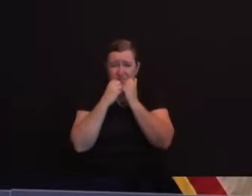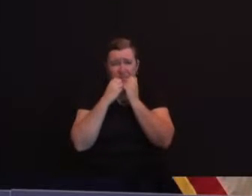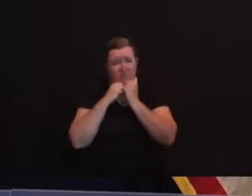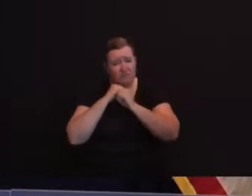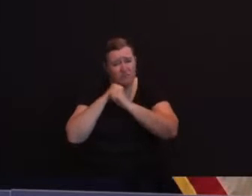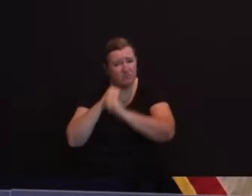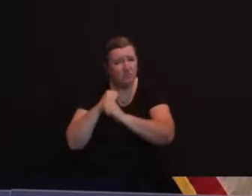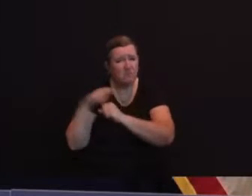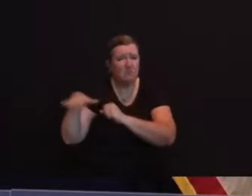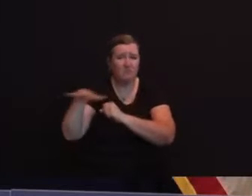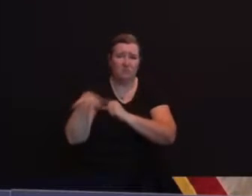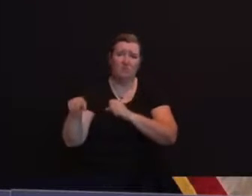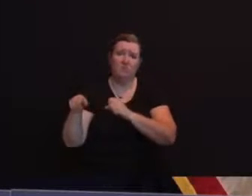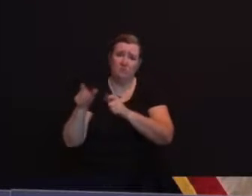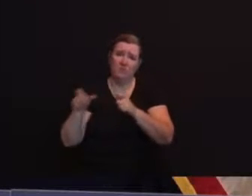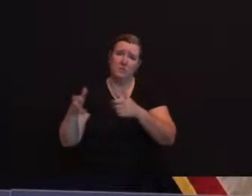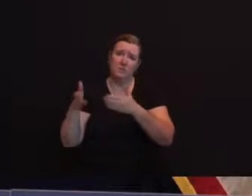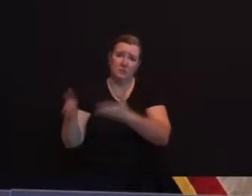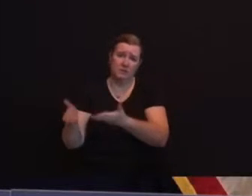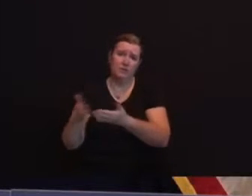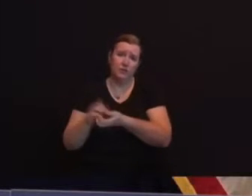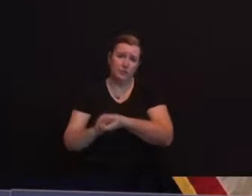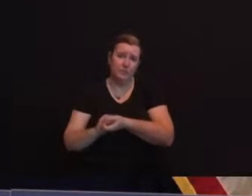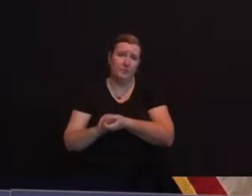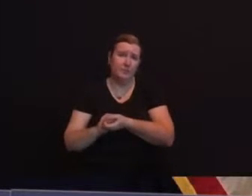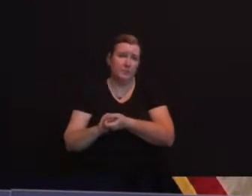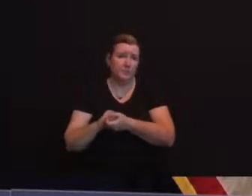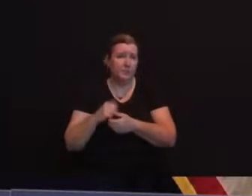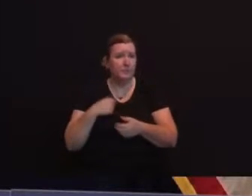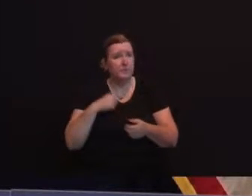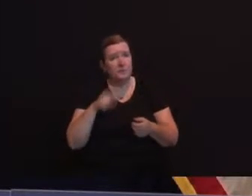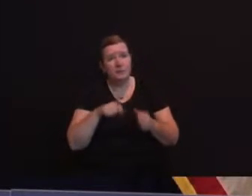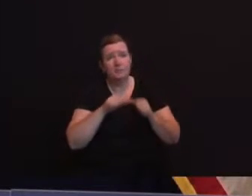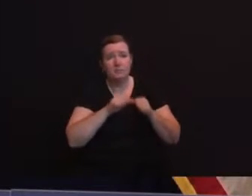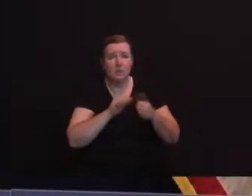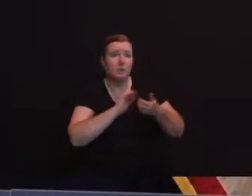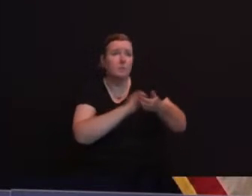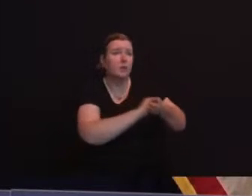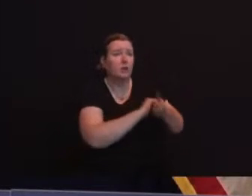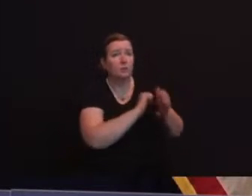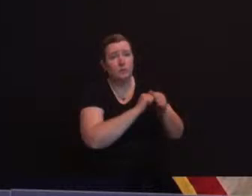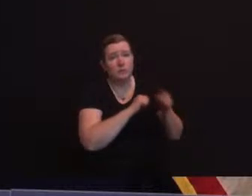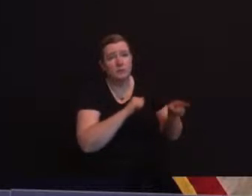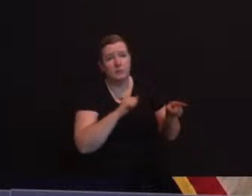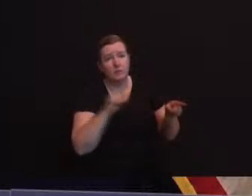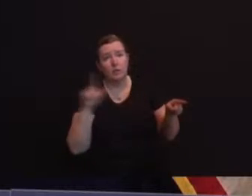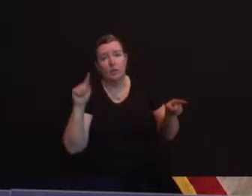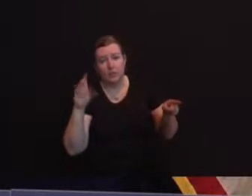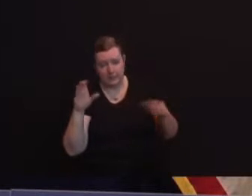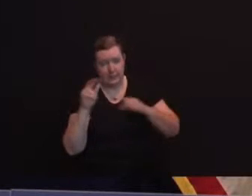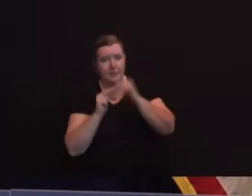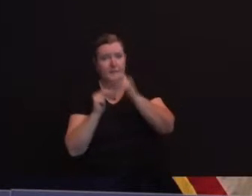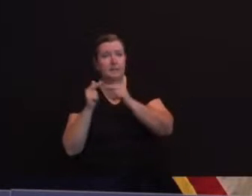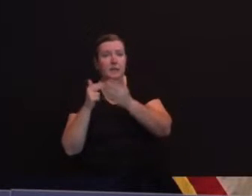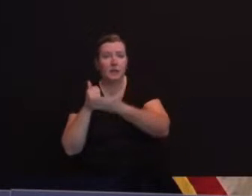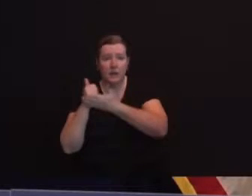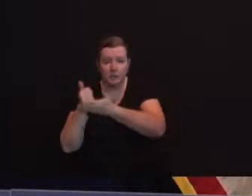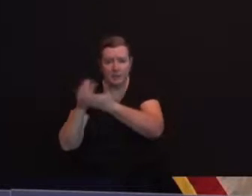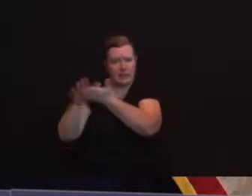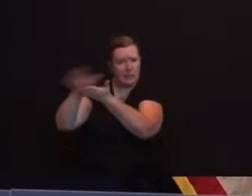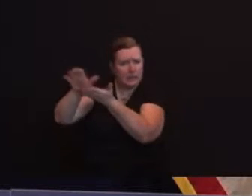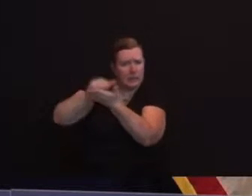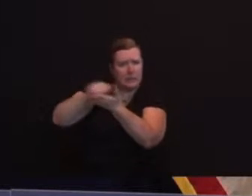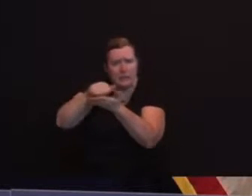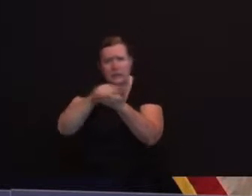We continue to partner with the industry to improve quality and infection prevention in these facilities. Today begins the first